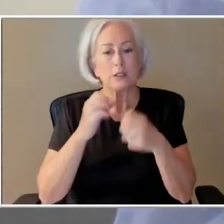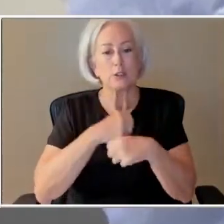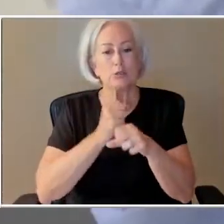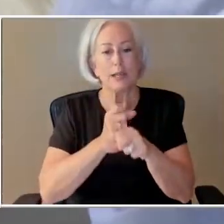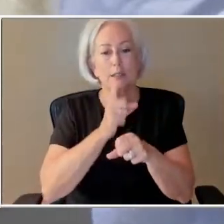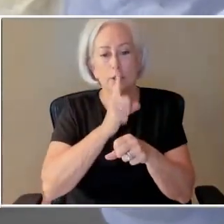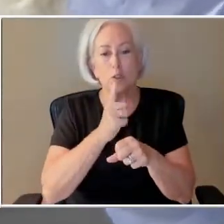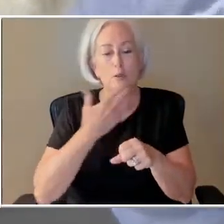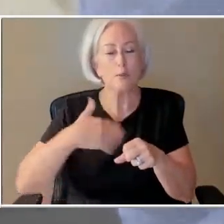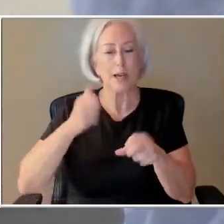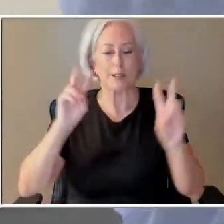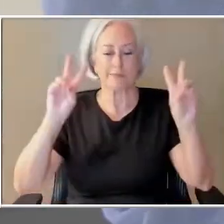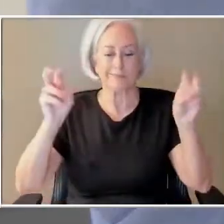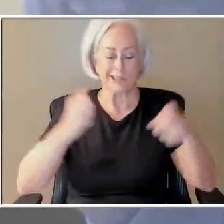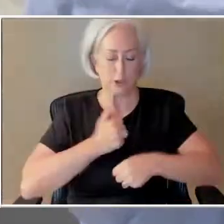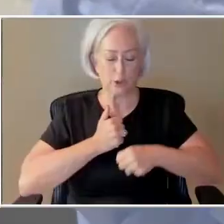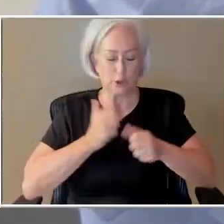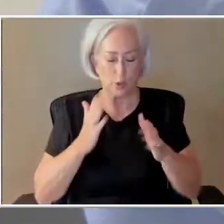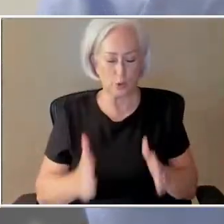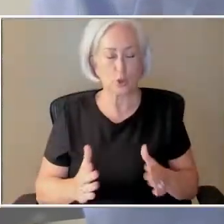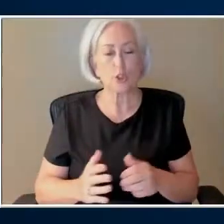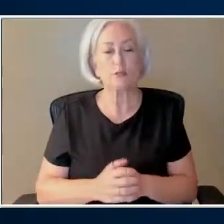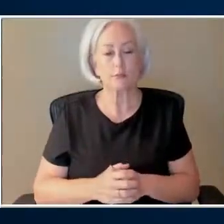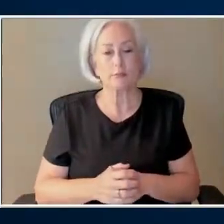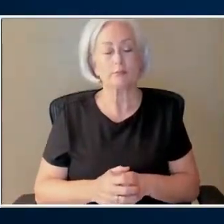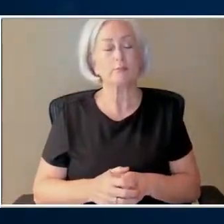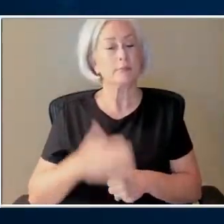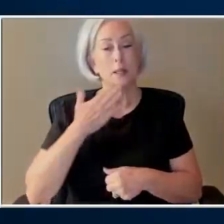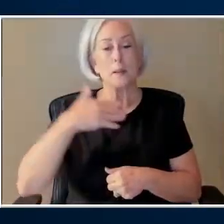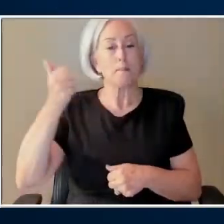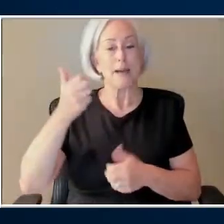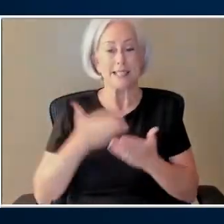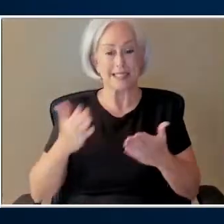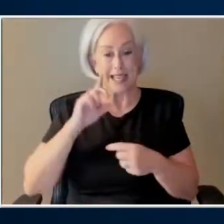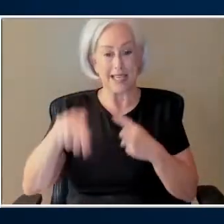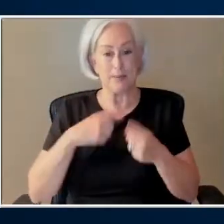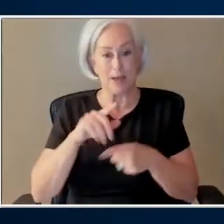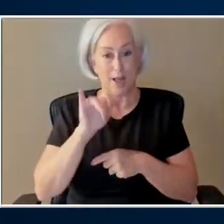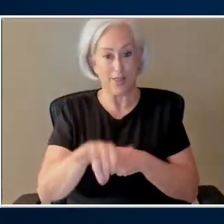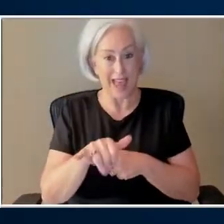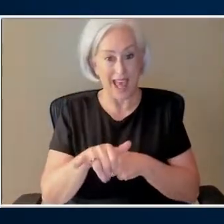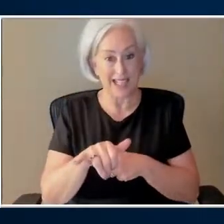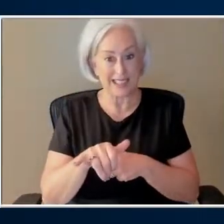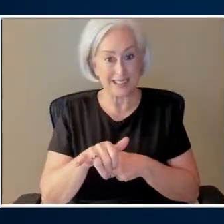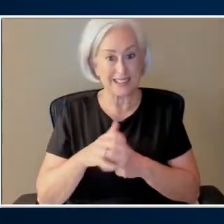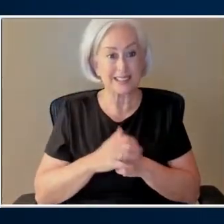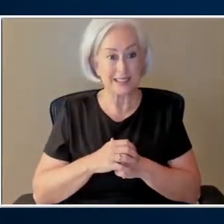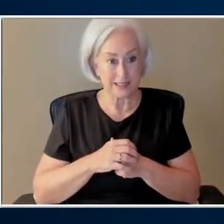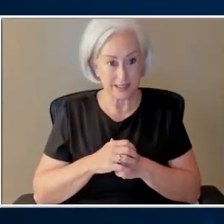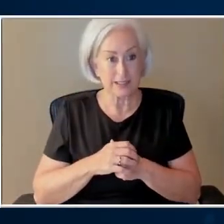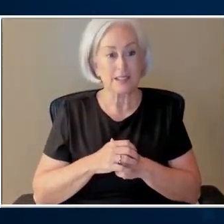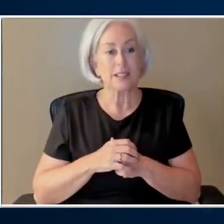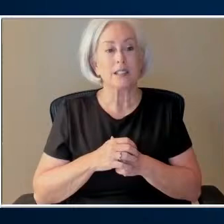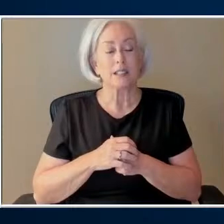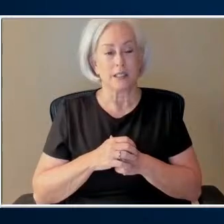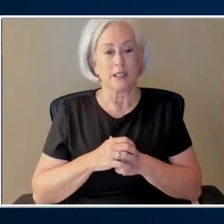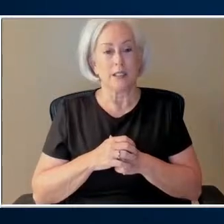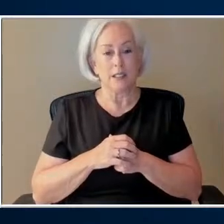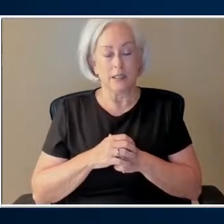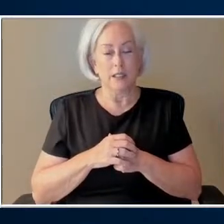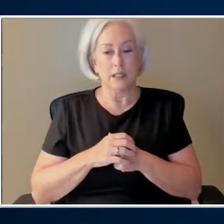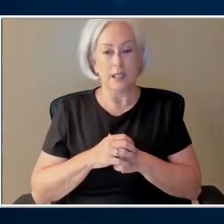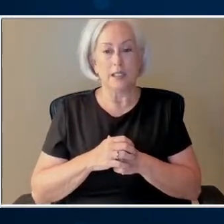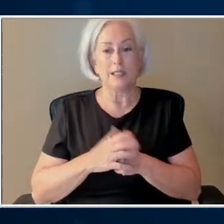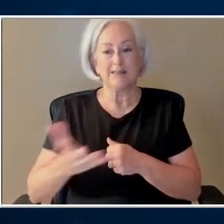in? Absolutely. Absolutely. I think the best thing about this is that we have to understand, like, again, we went back to, in the old days